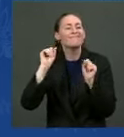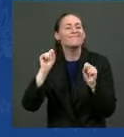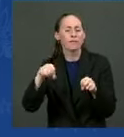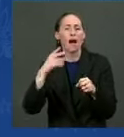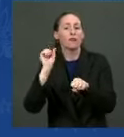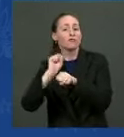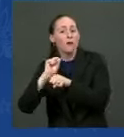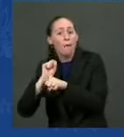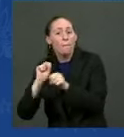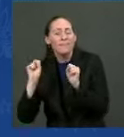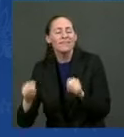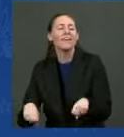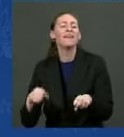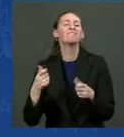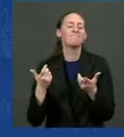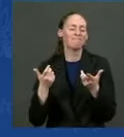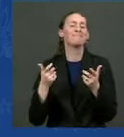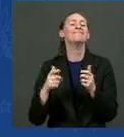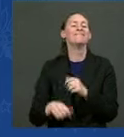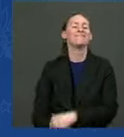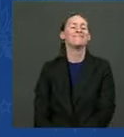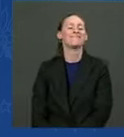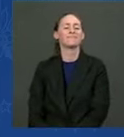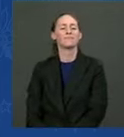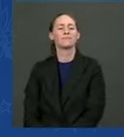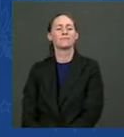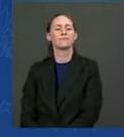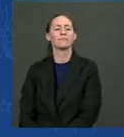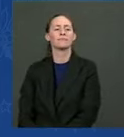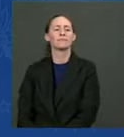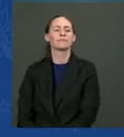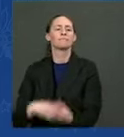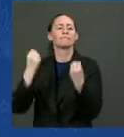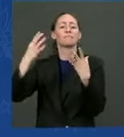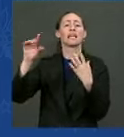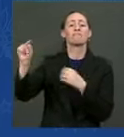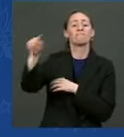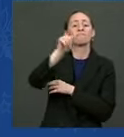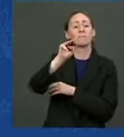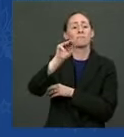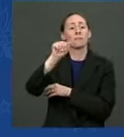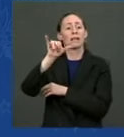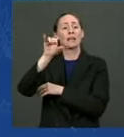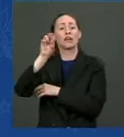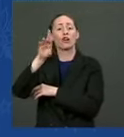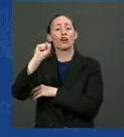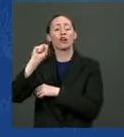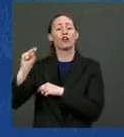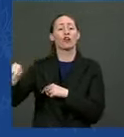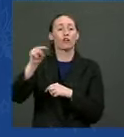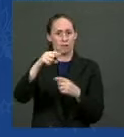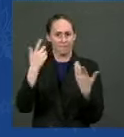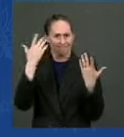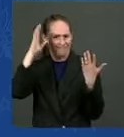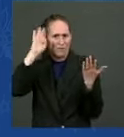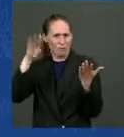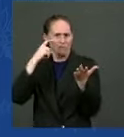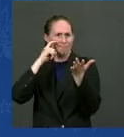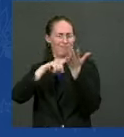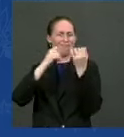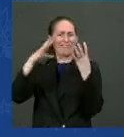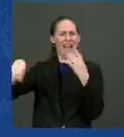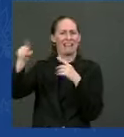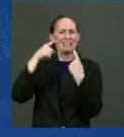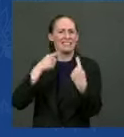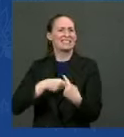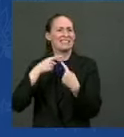major metropolitan areas of America, you can't afford the housing. And it helps to meet the moment on climate change as